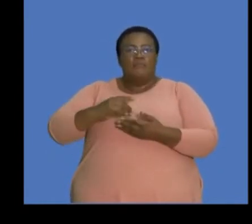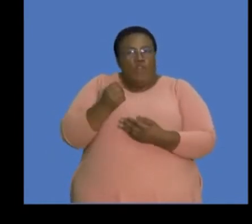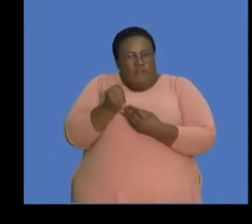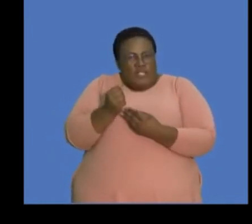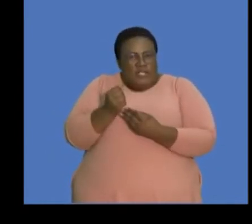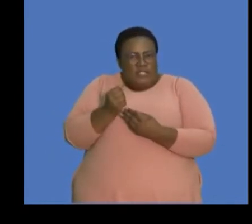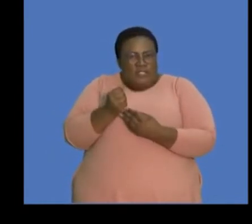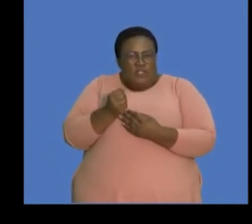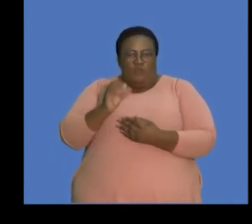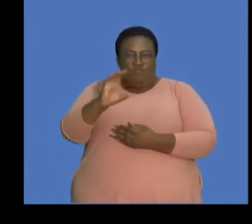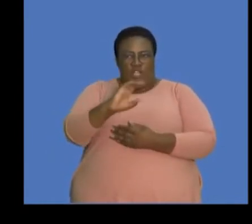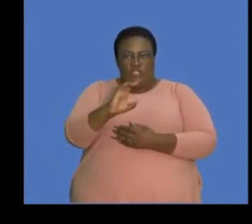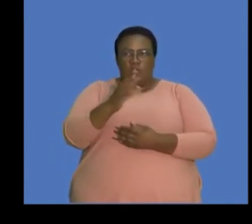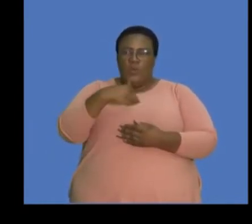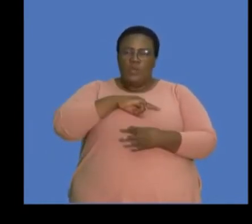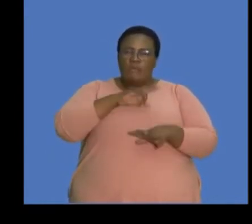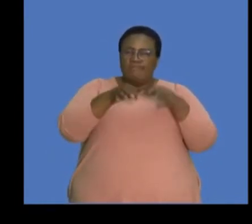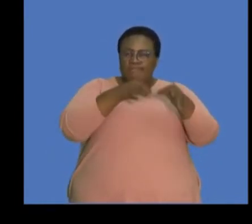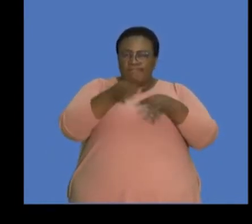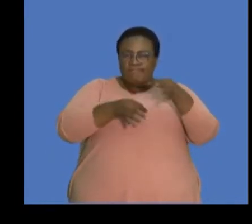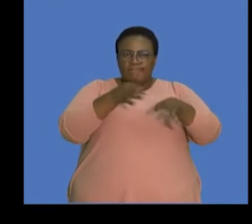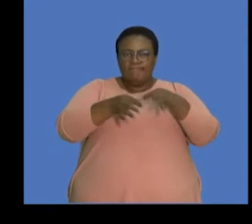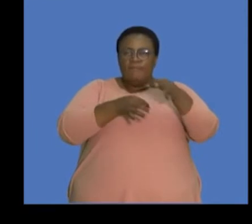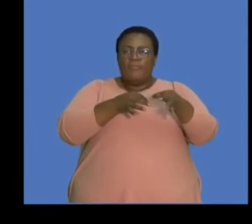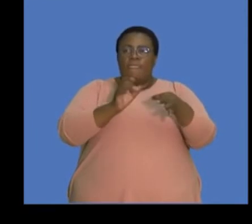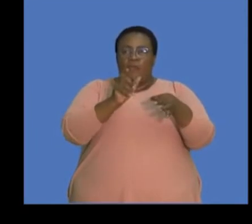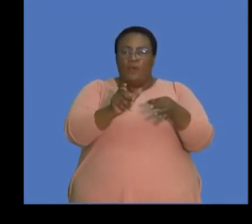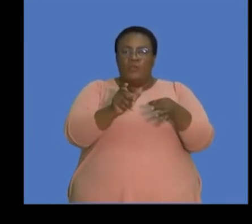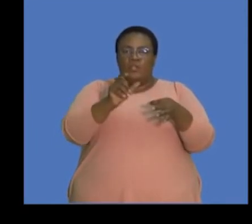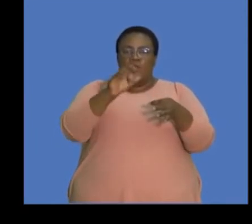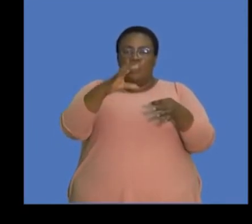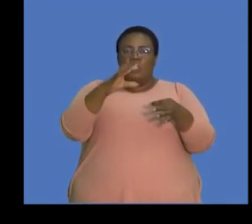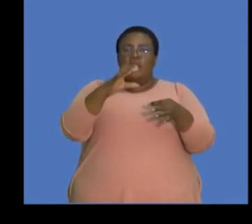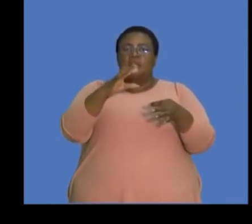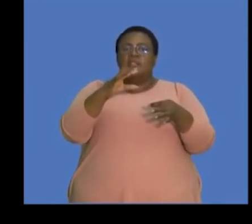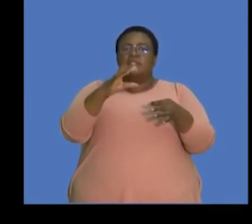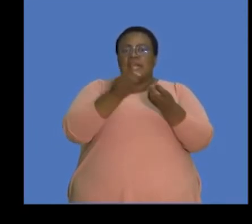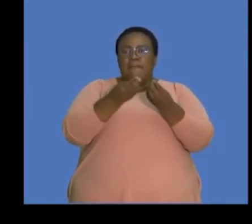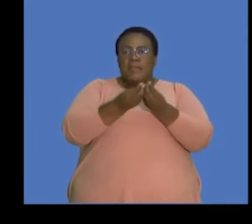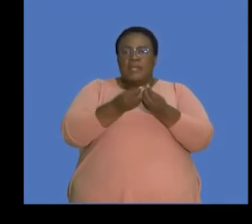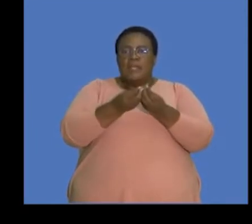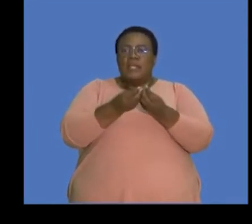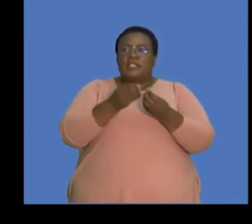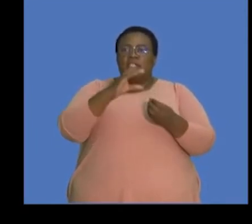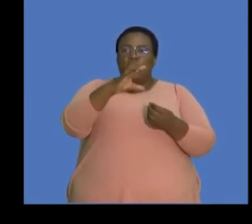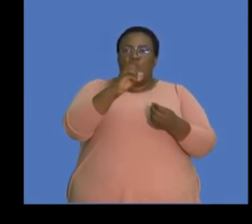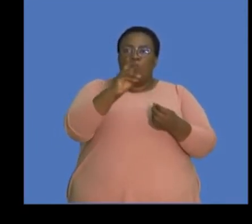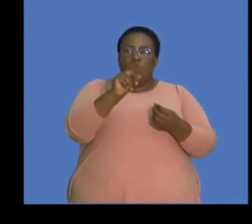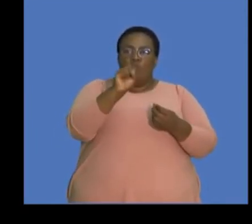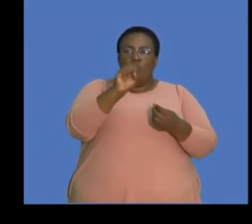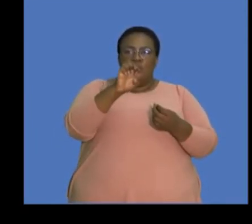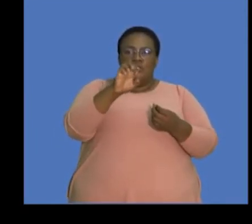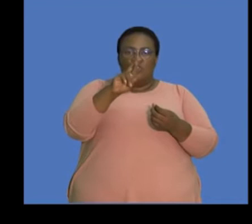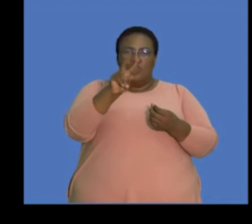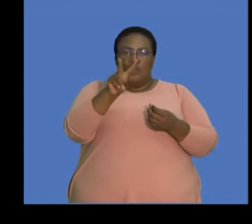to briefly, unpack the term conservation. If something is conserved, it means it remains